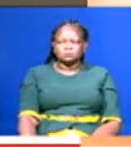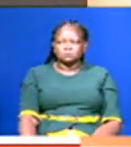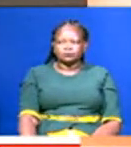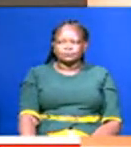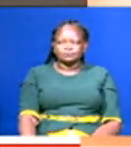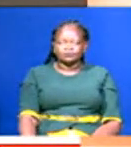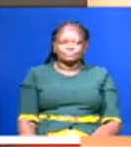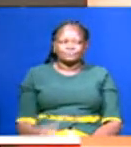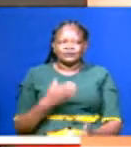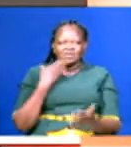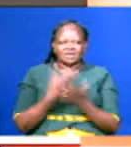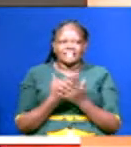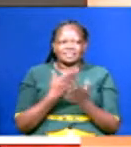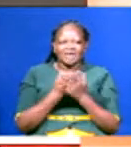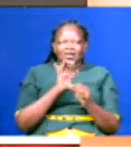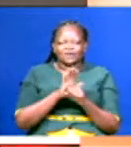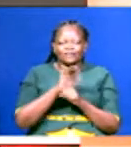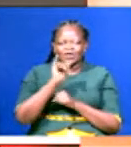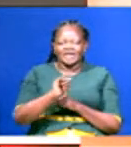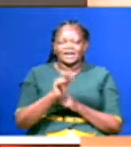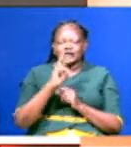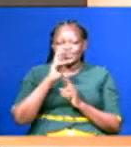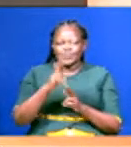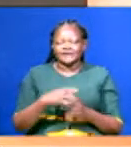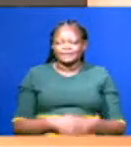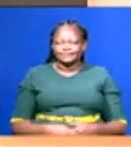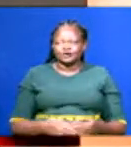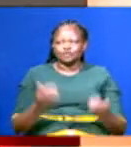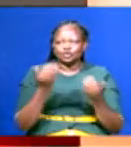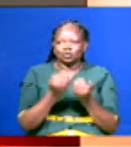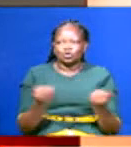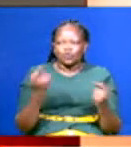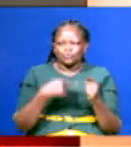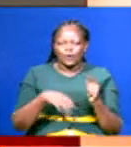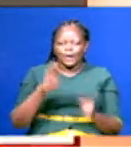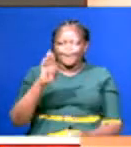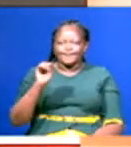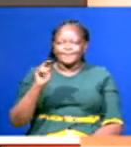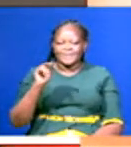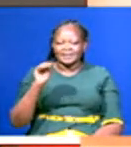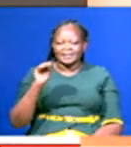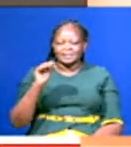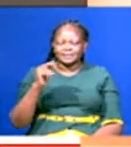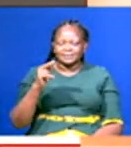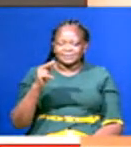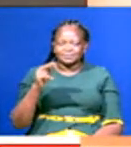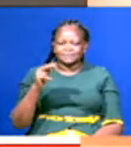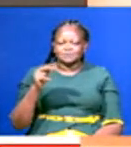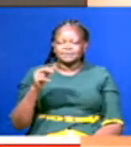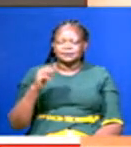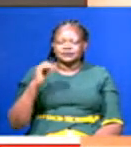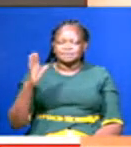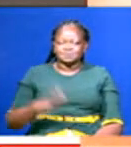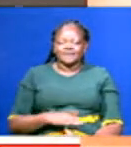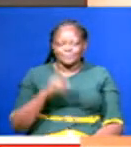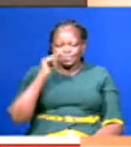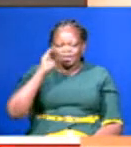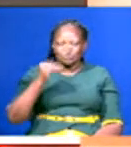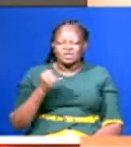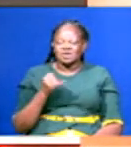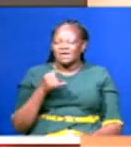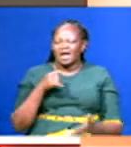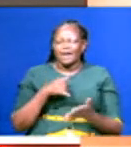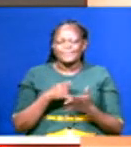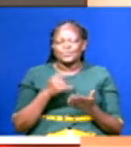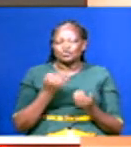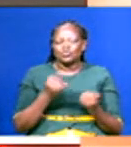Thank you, Kingori Mwangi, for that report. Now, children from Bangladesh slums in Mombasa County are among hundreds of children in Kenya who have